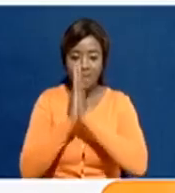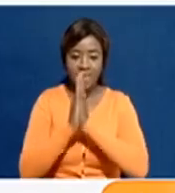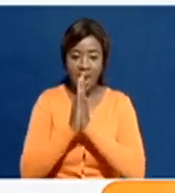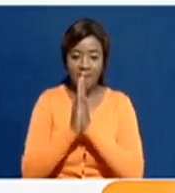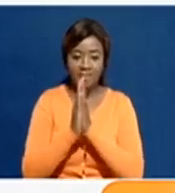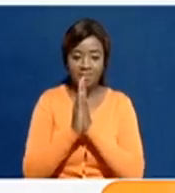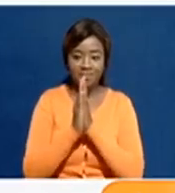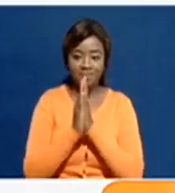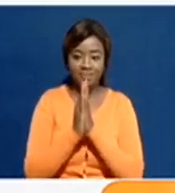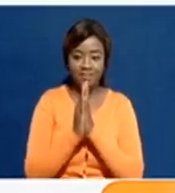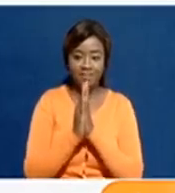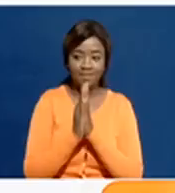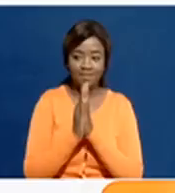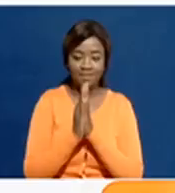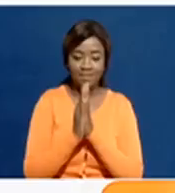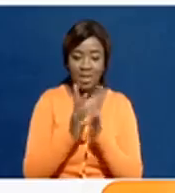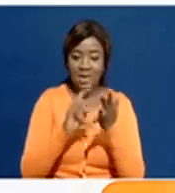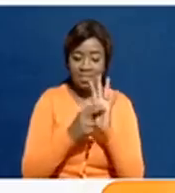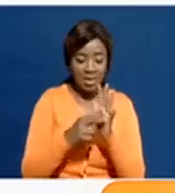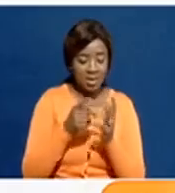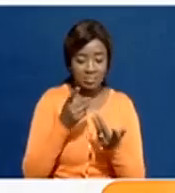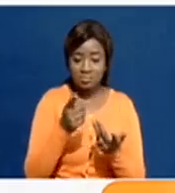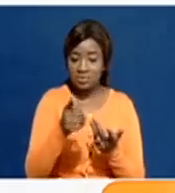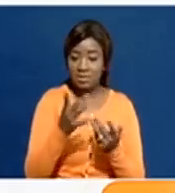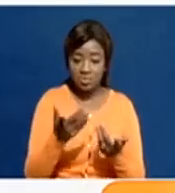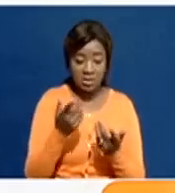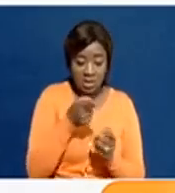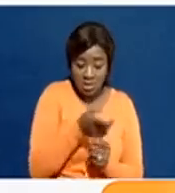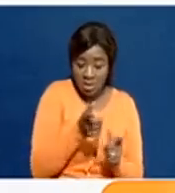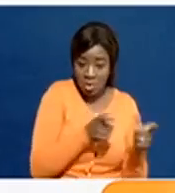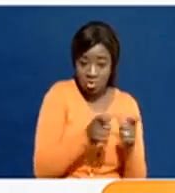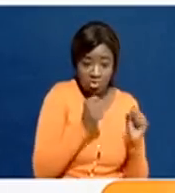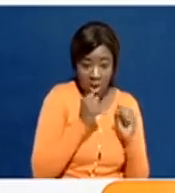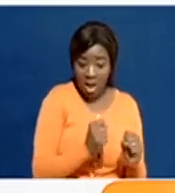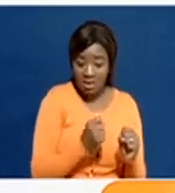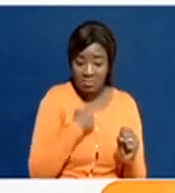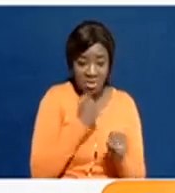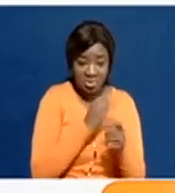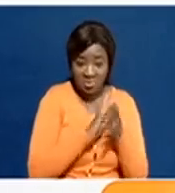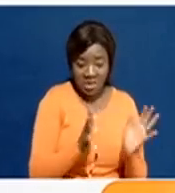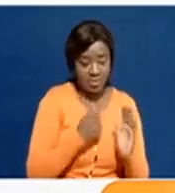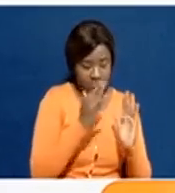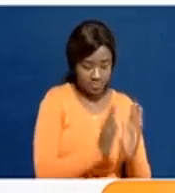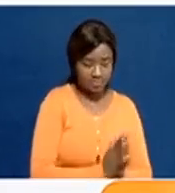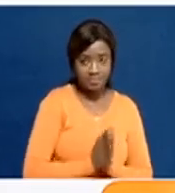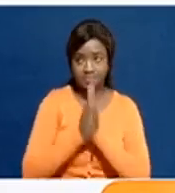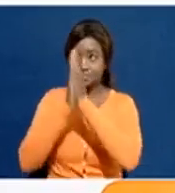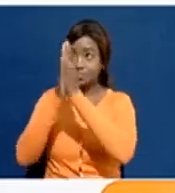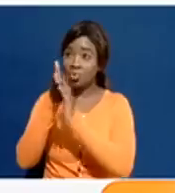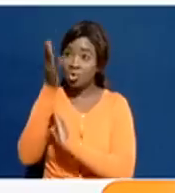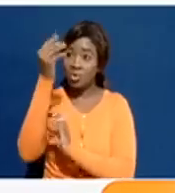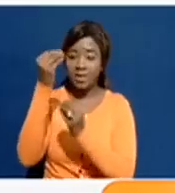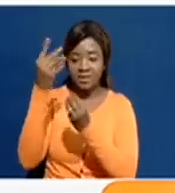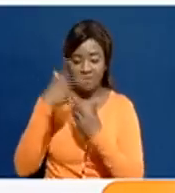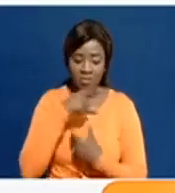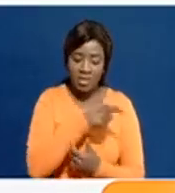this is the thing of that which you can't do, that which you can't do anything about, you hope and pray that God tells you this one you can